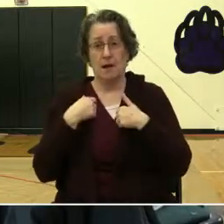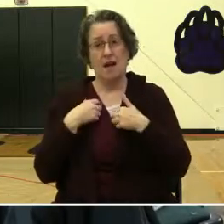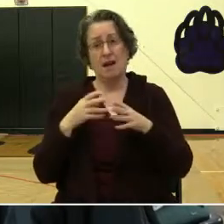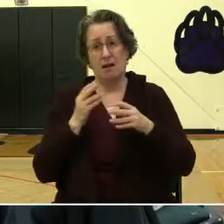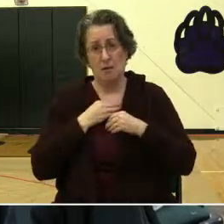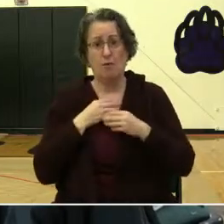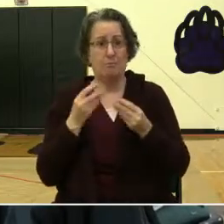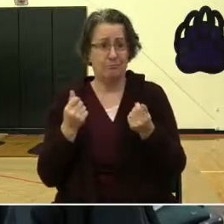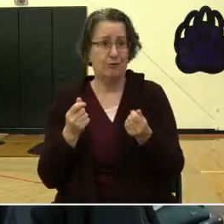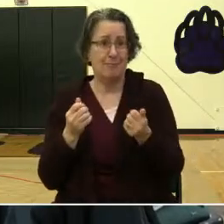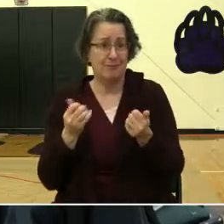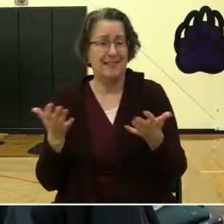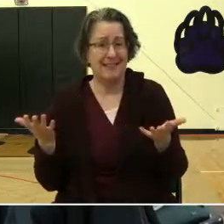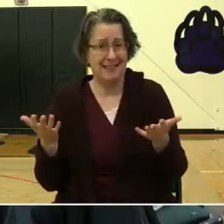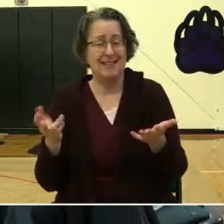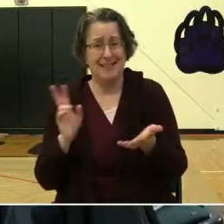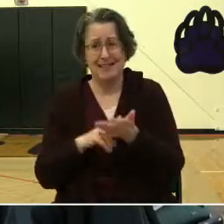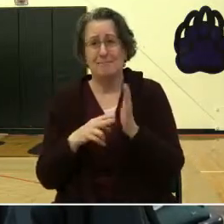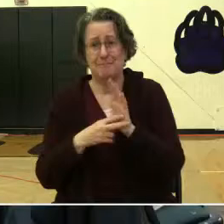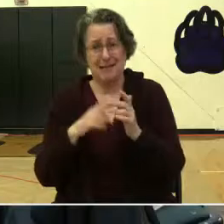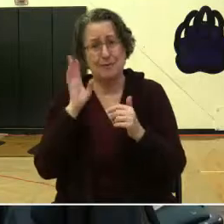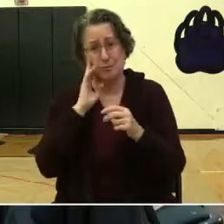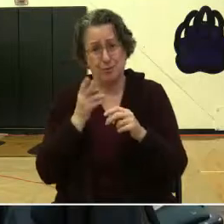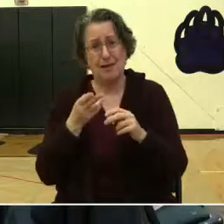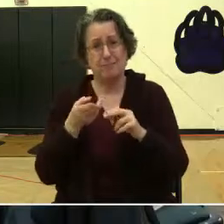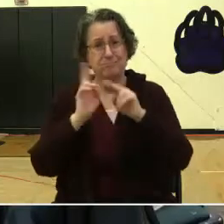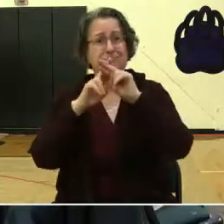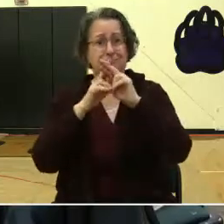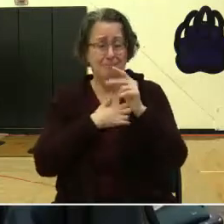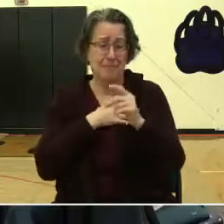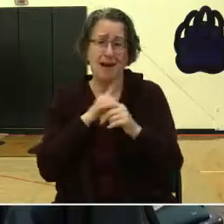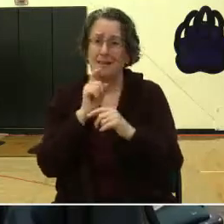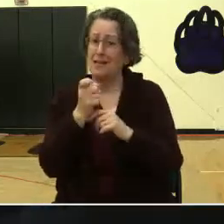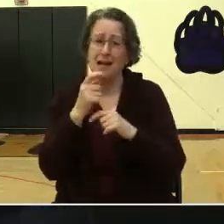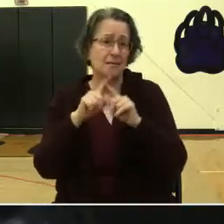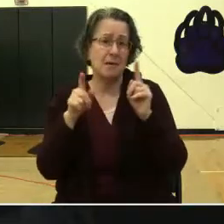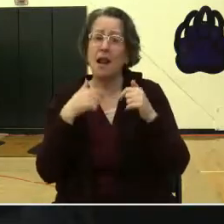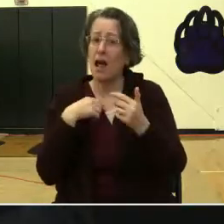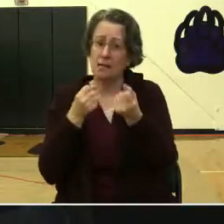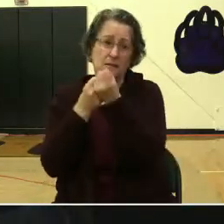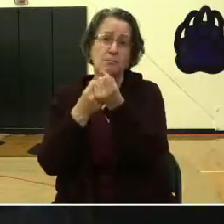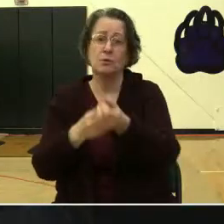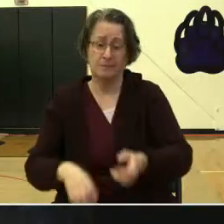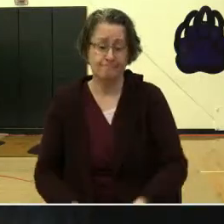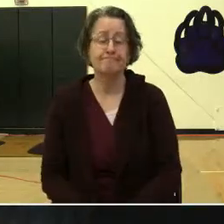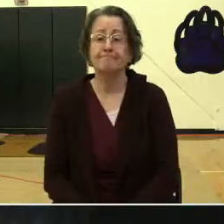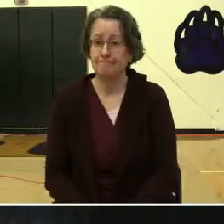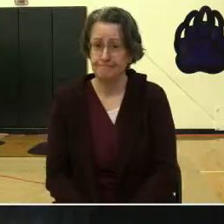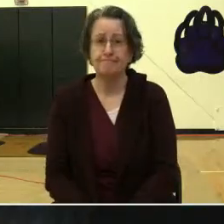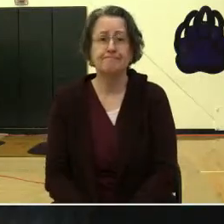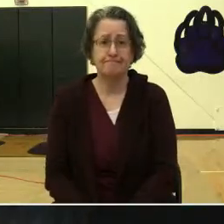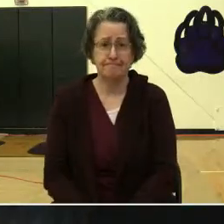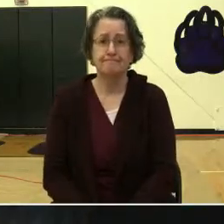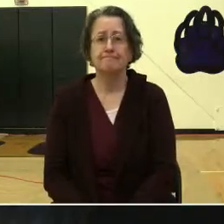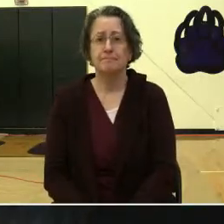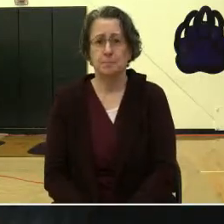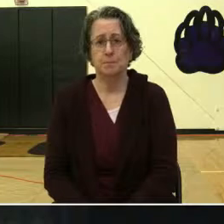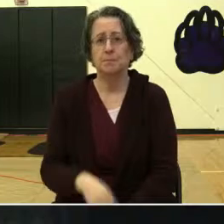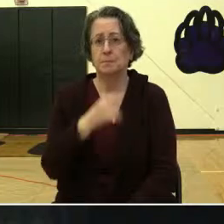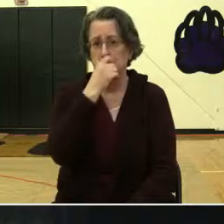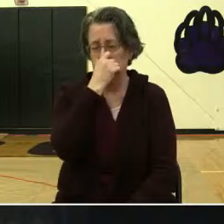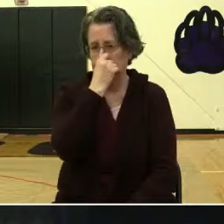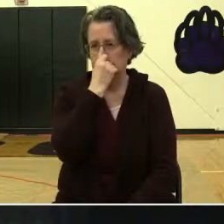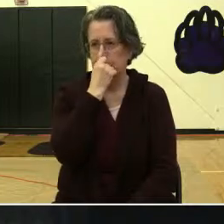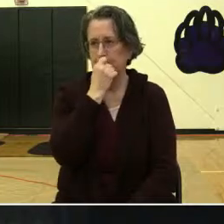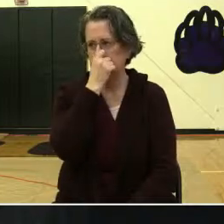way affect my property tax I would support this Dave um I think that there was